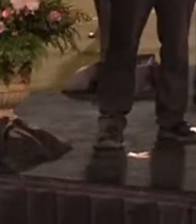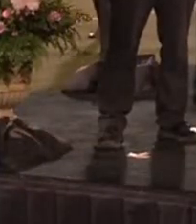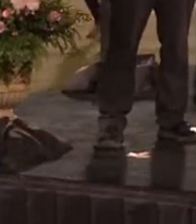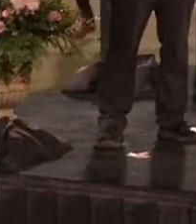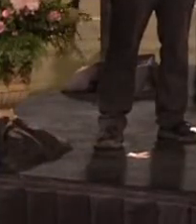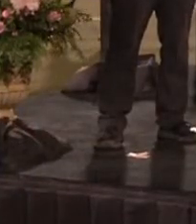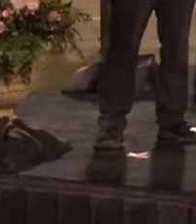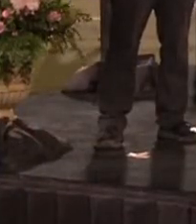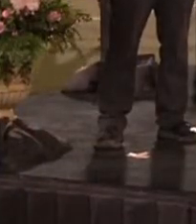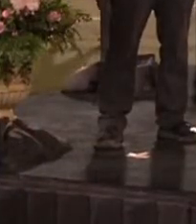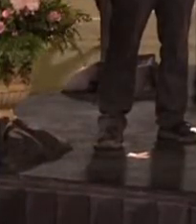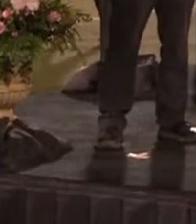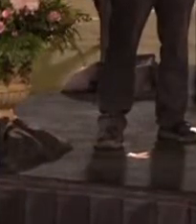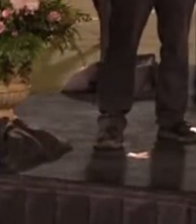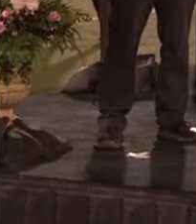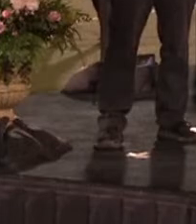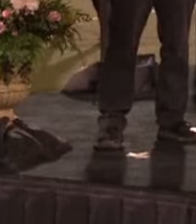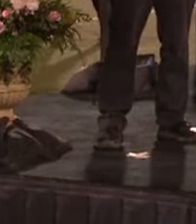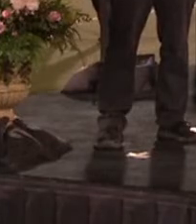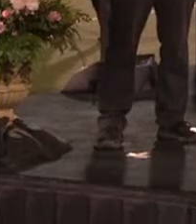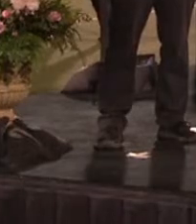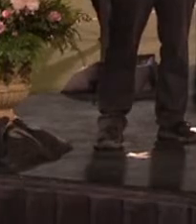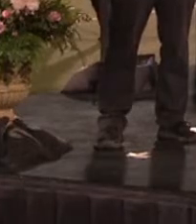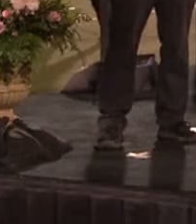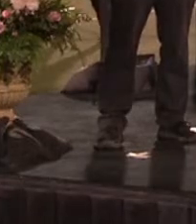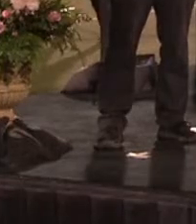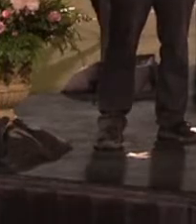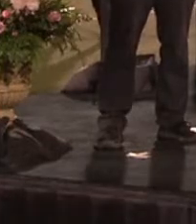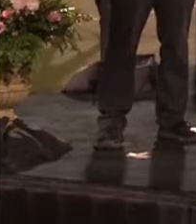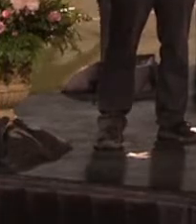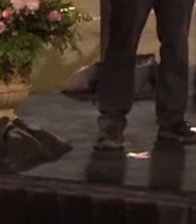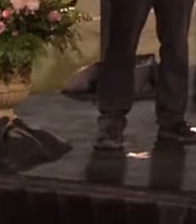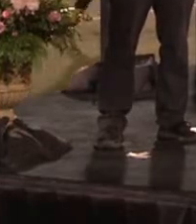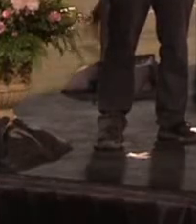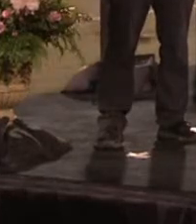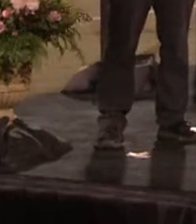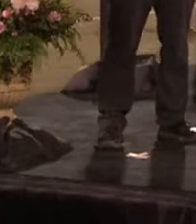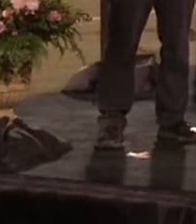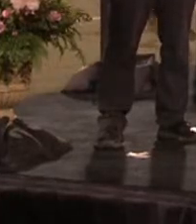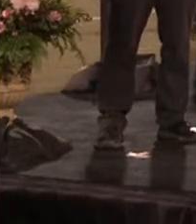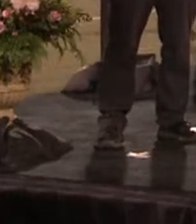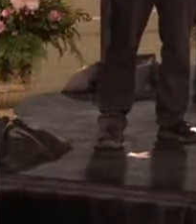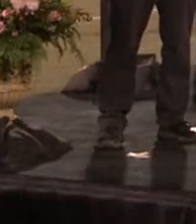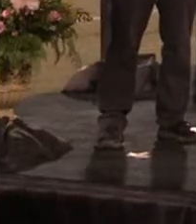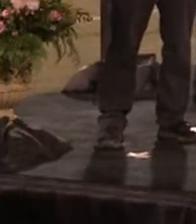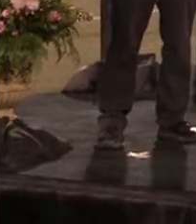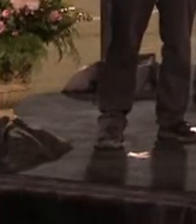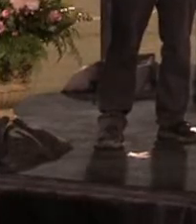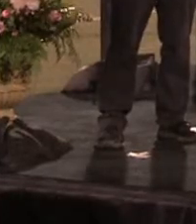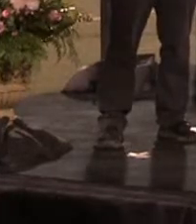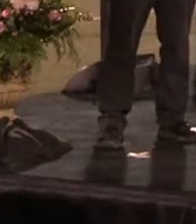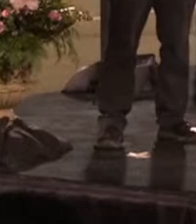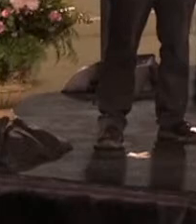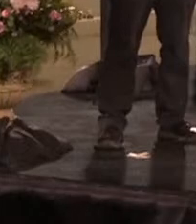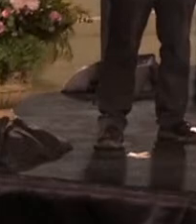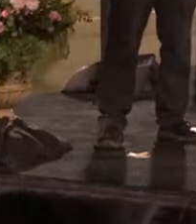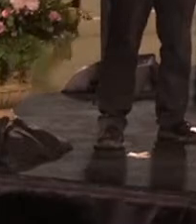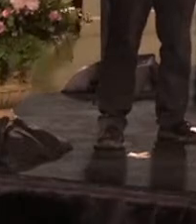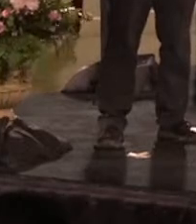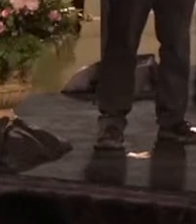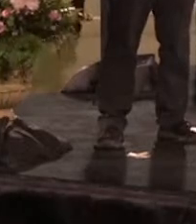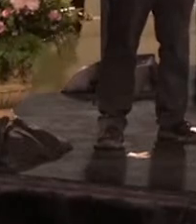As we're waiting for our graduates to return to our seats, if we could, as y'all have acknowledged, Ms. Lopez and Mr. Soto,